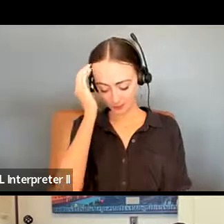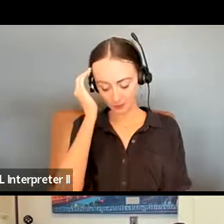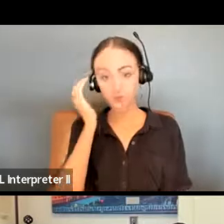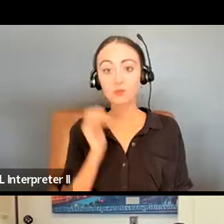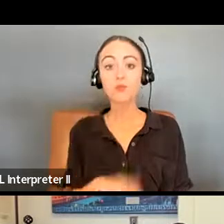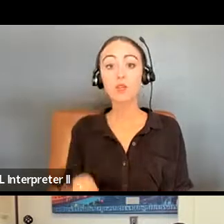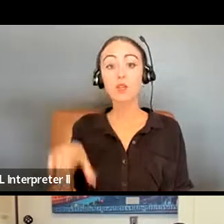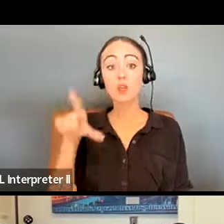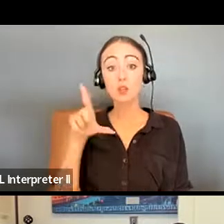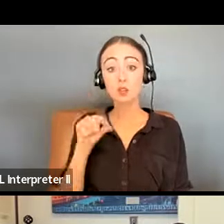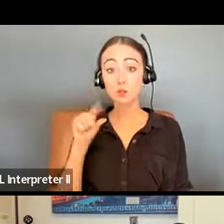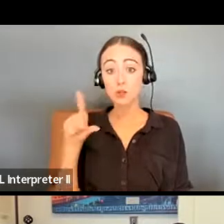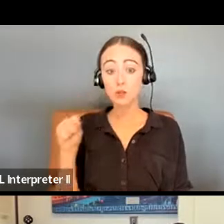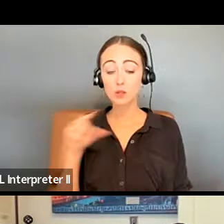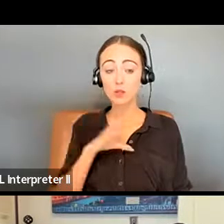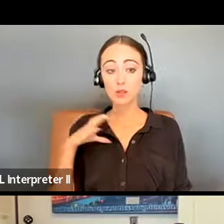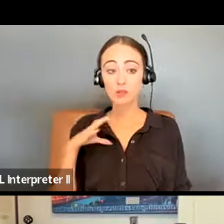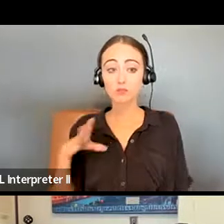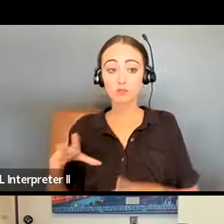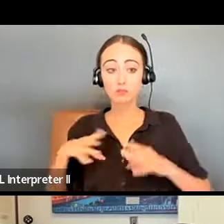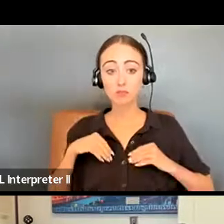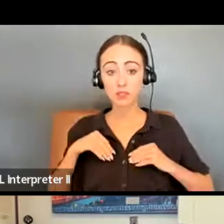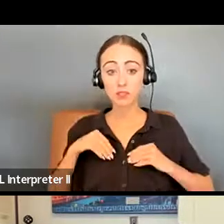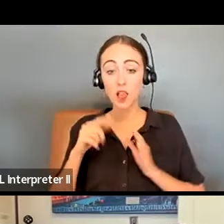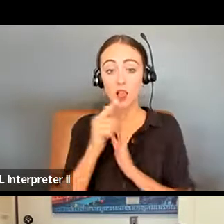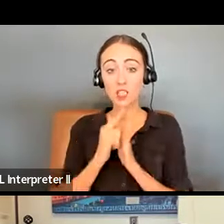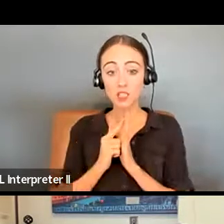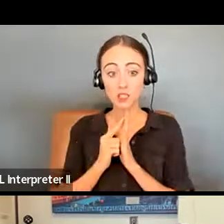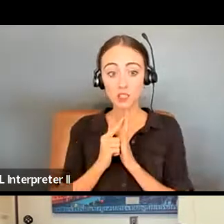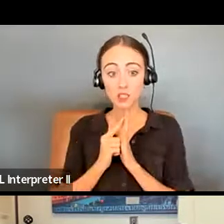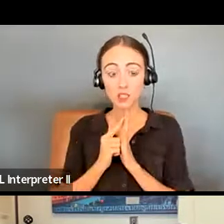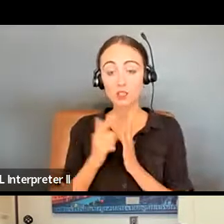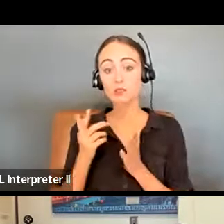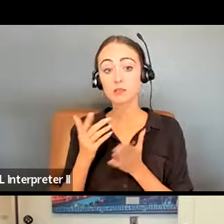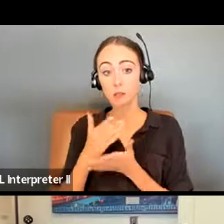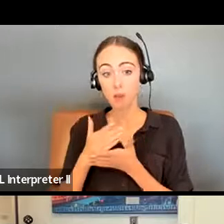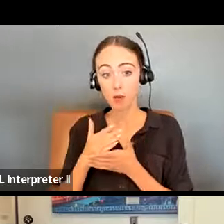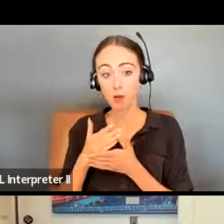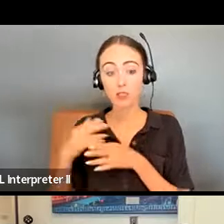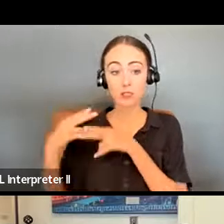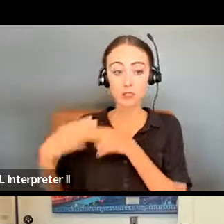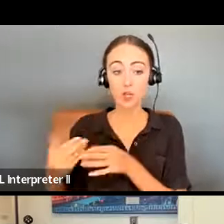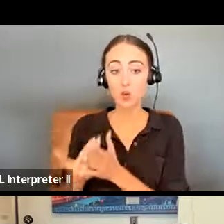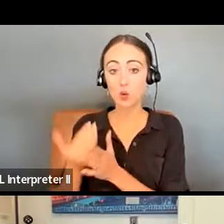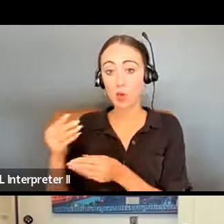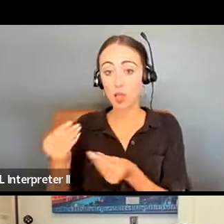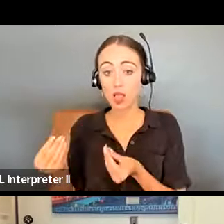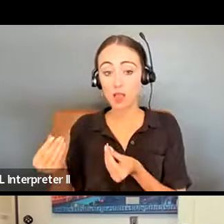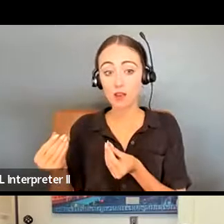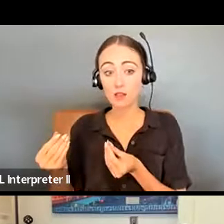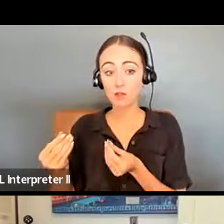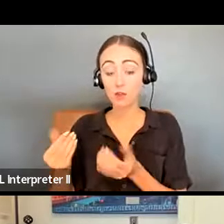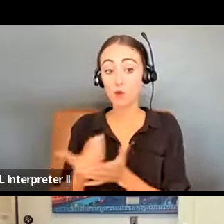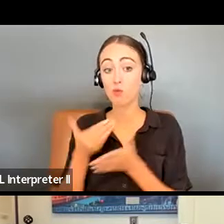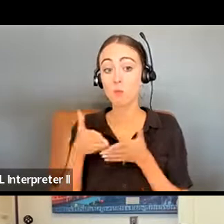In 2020, the council adopted legislation to, in part, dedicate land for new public streets